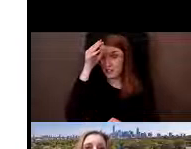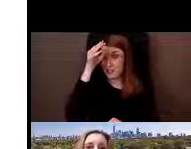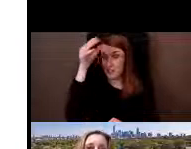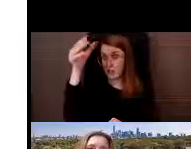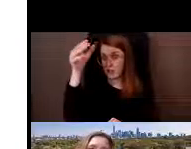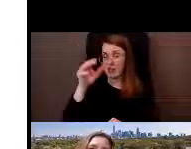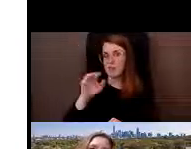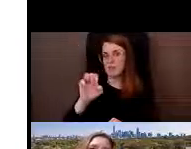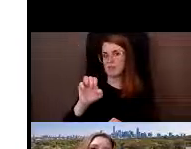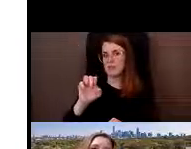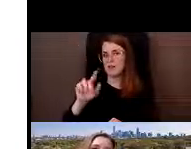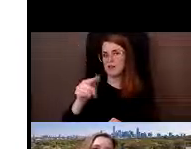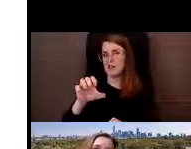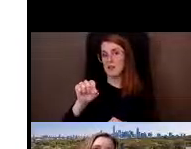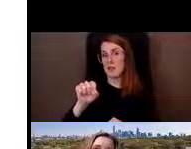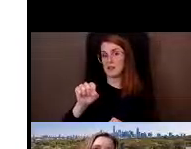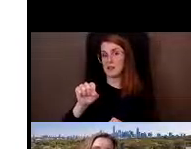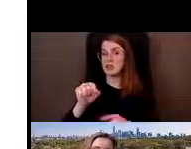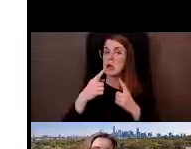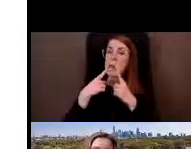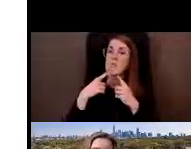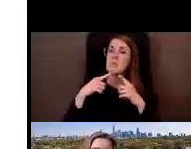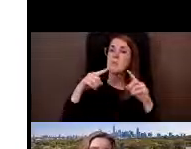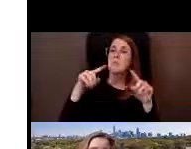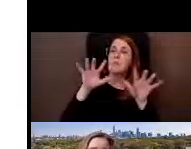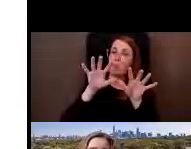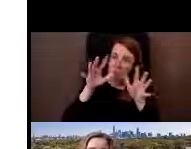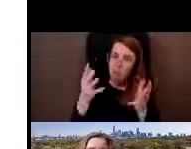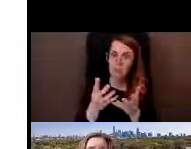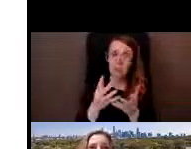Edges achieves the overall guiding principles and goals?